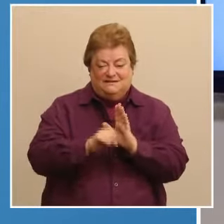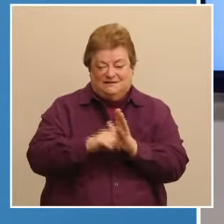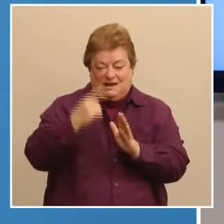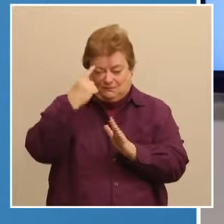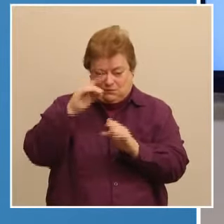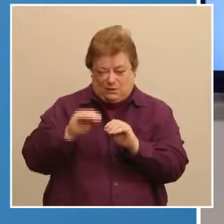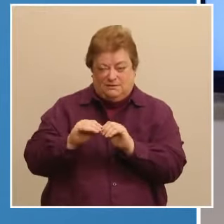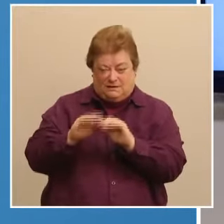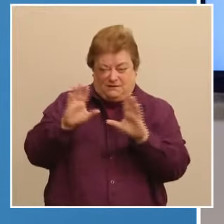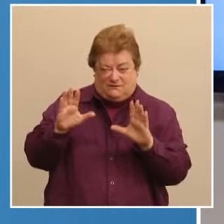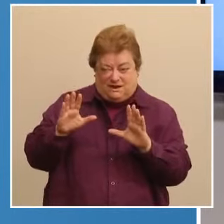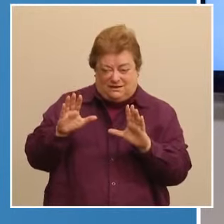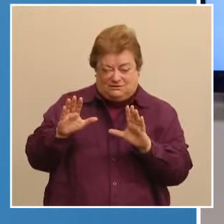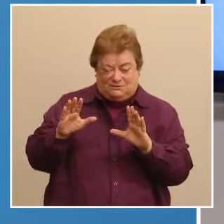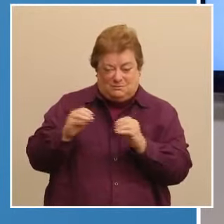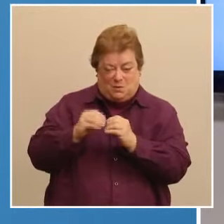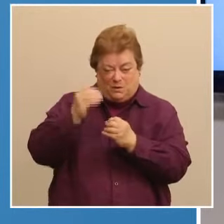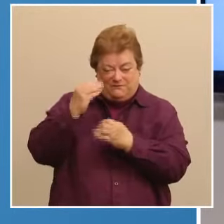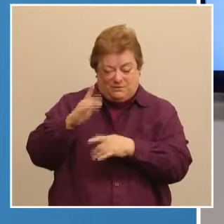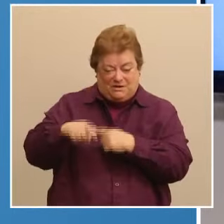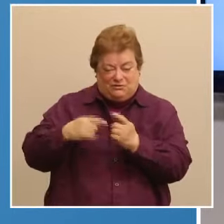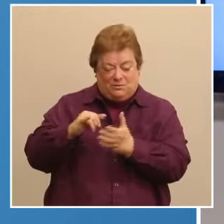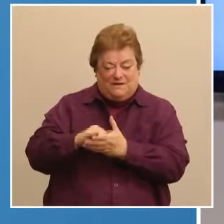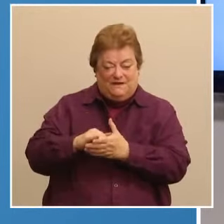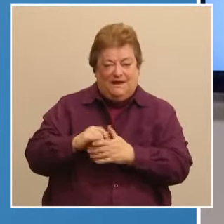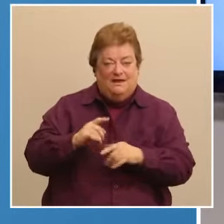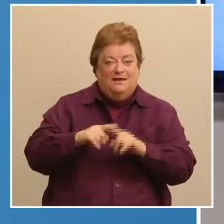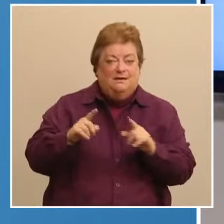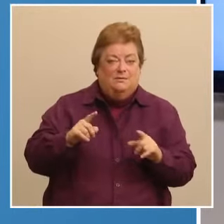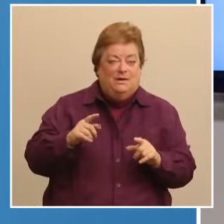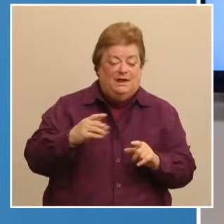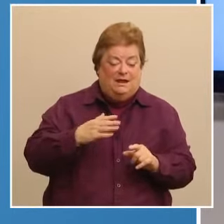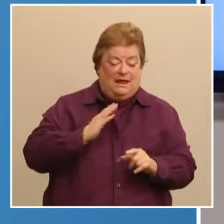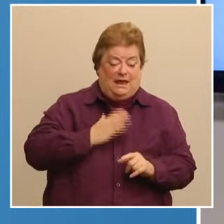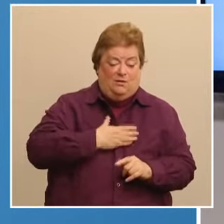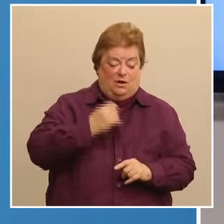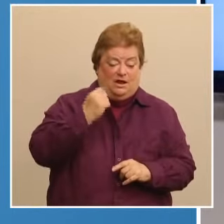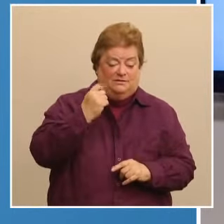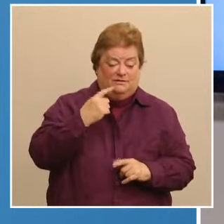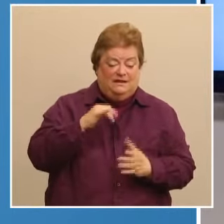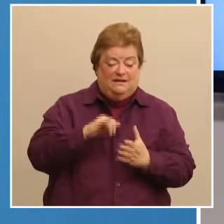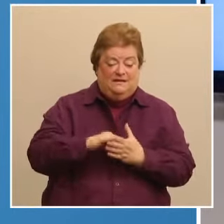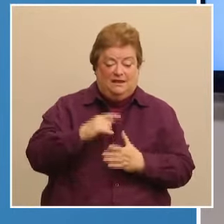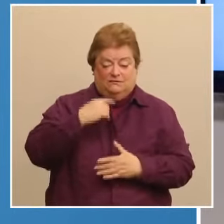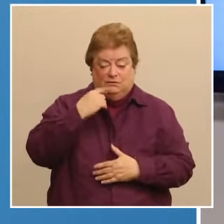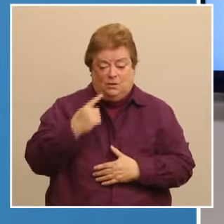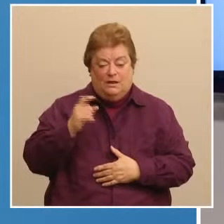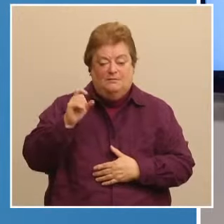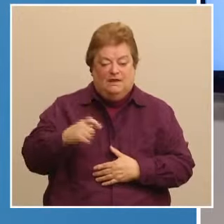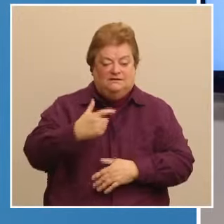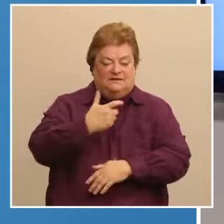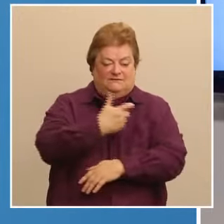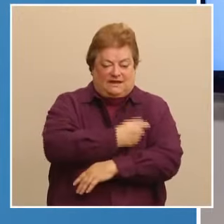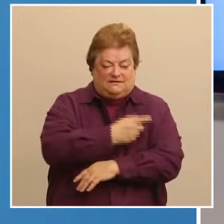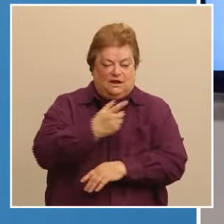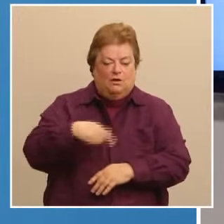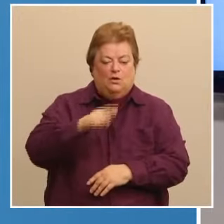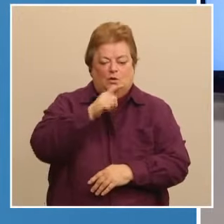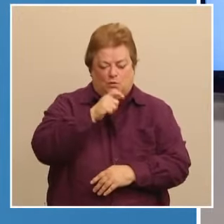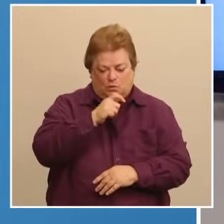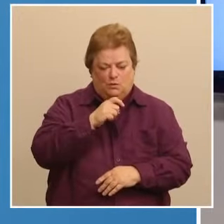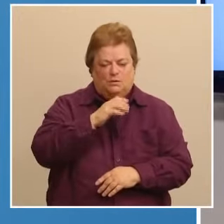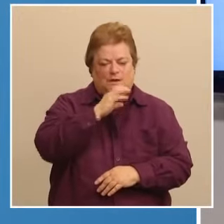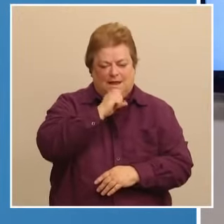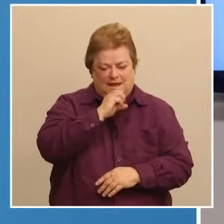clarification on that. And they can only, our understanding is they're being told that they have to vaccinate those 65